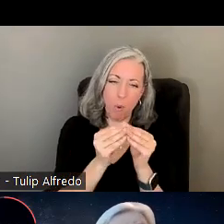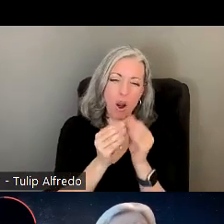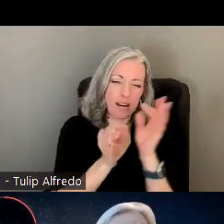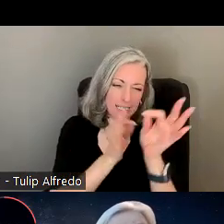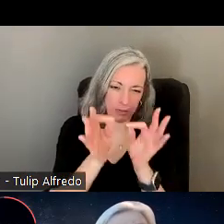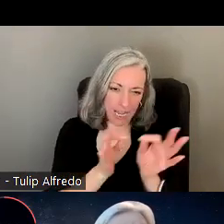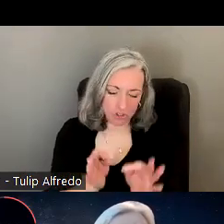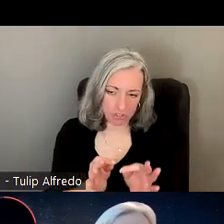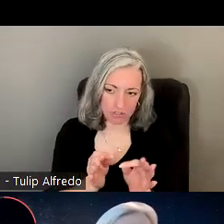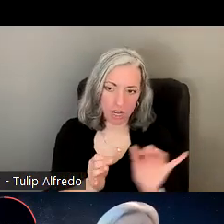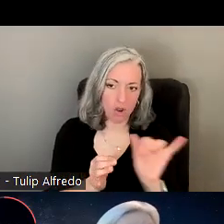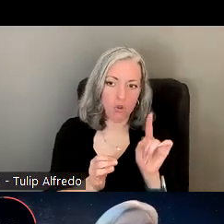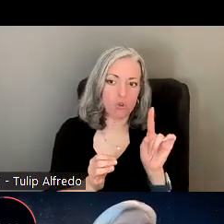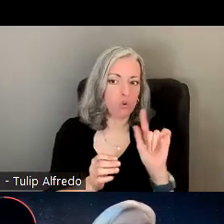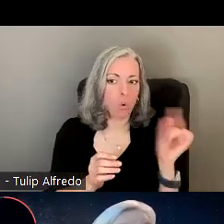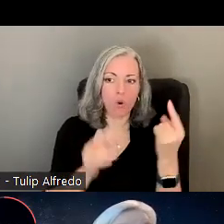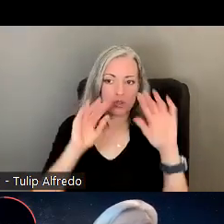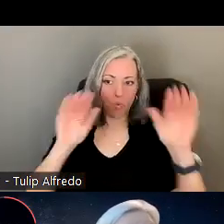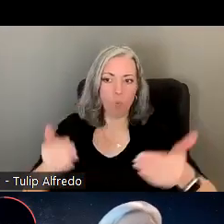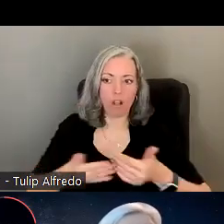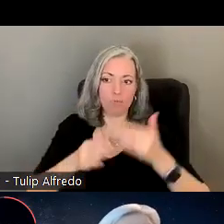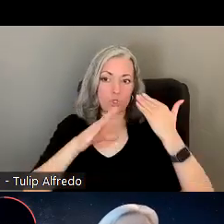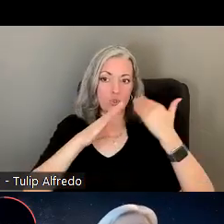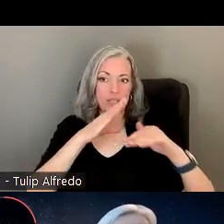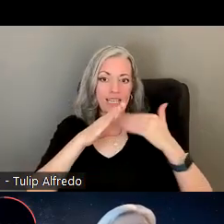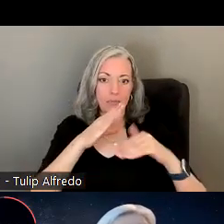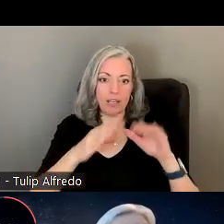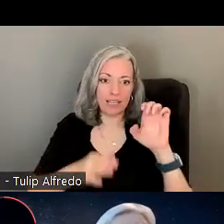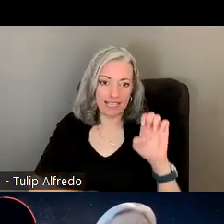And of course, you're always welcome to email Engage,